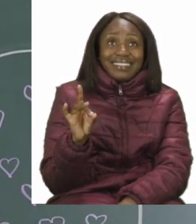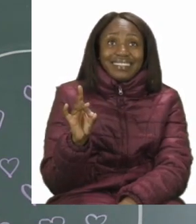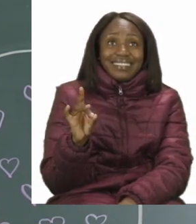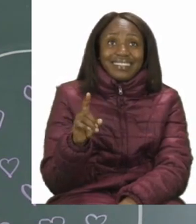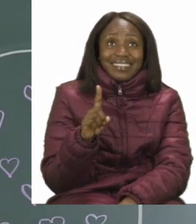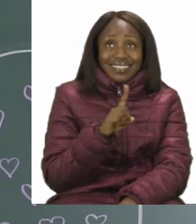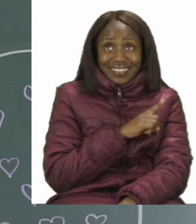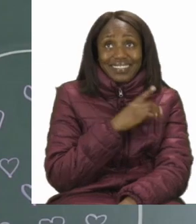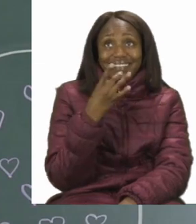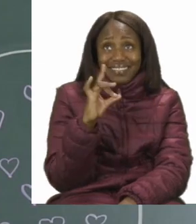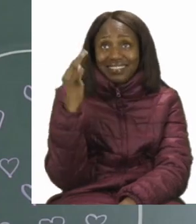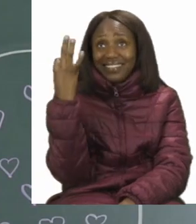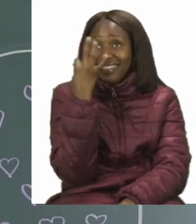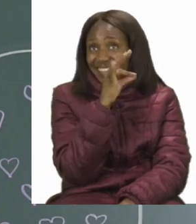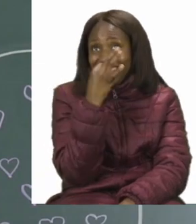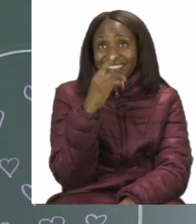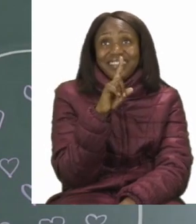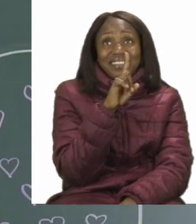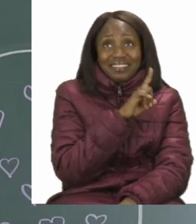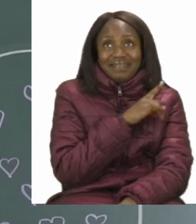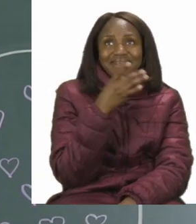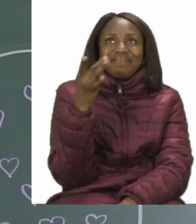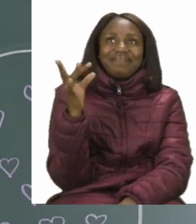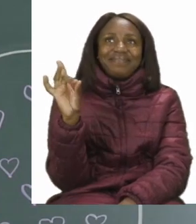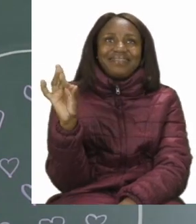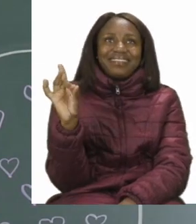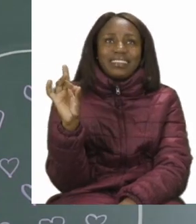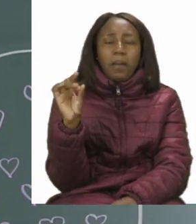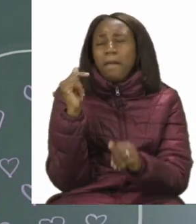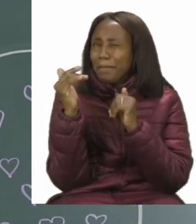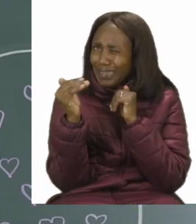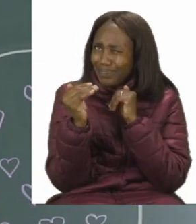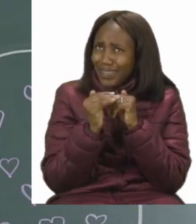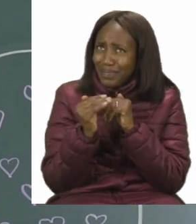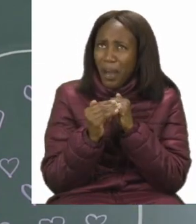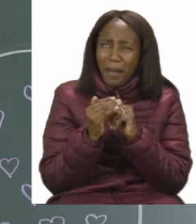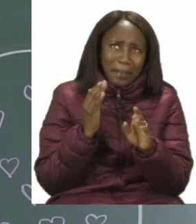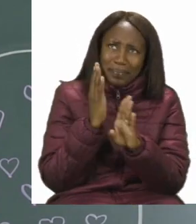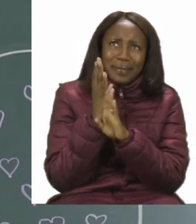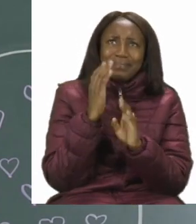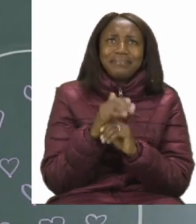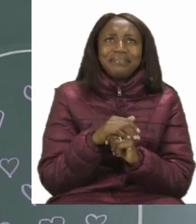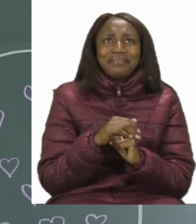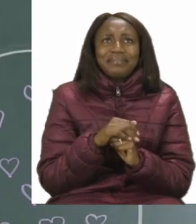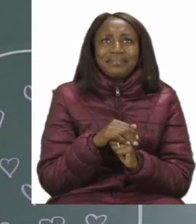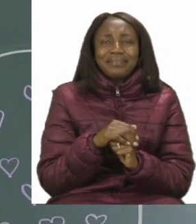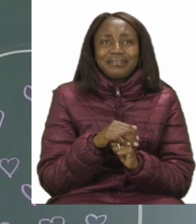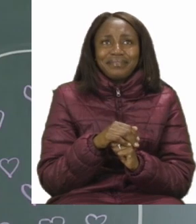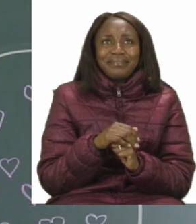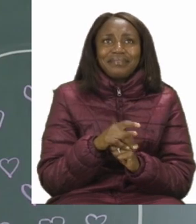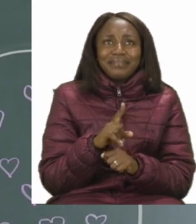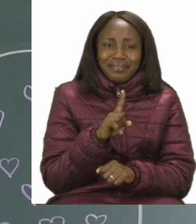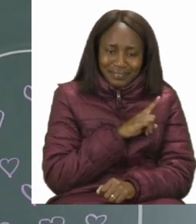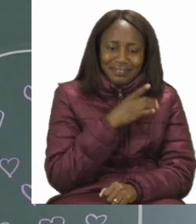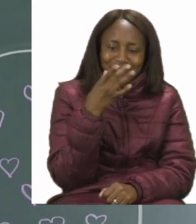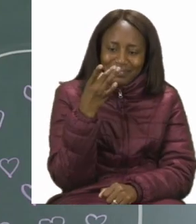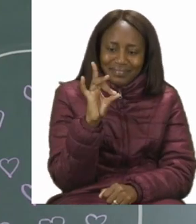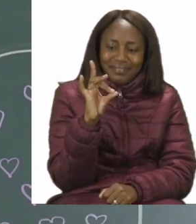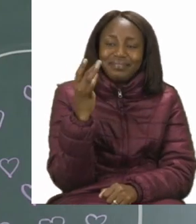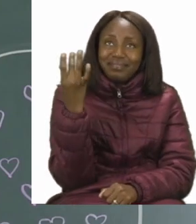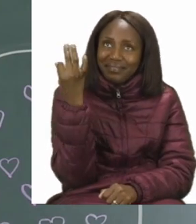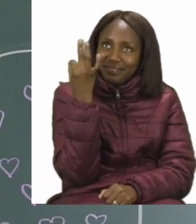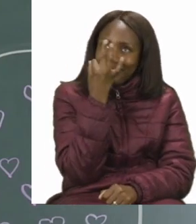18. Oh, you see, I was almost correct. So we actually have